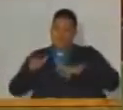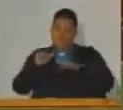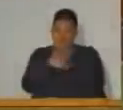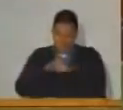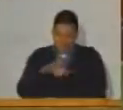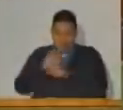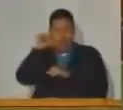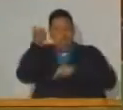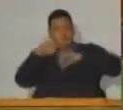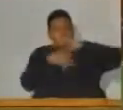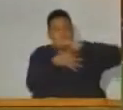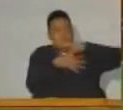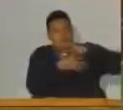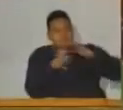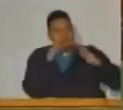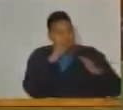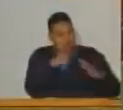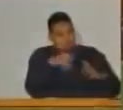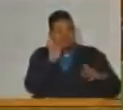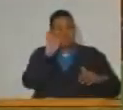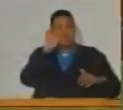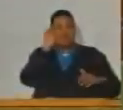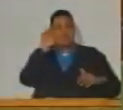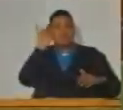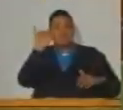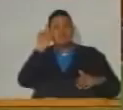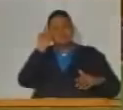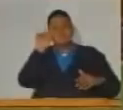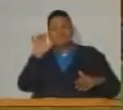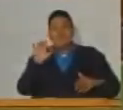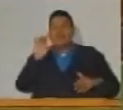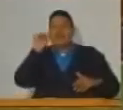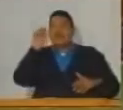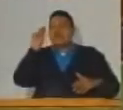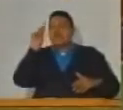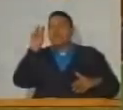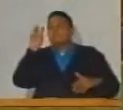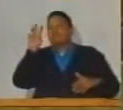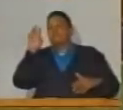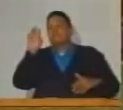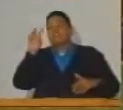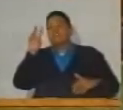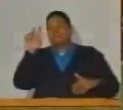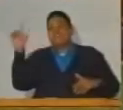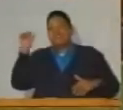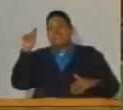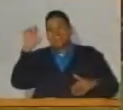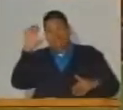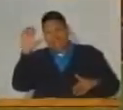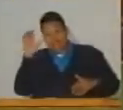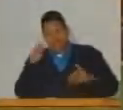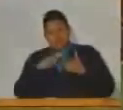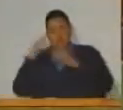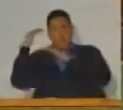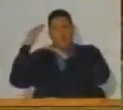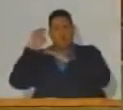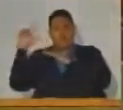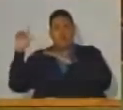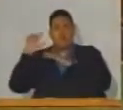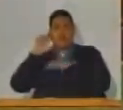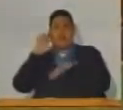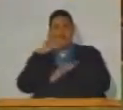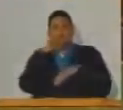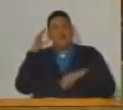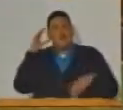been identified at Ebony Vale and Angel's Pen in St. Catherine, Hopewell Farms in Hanover, Bottom